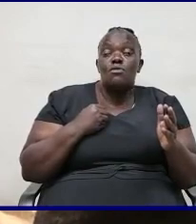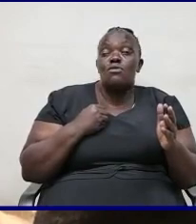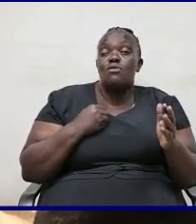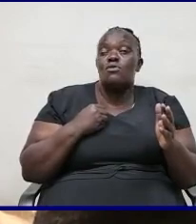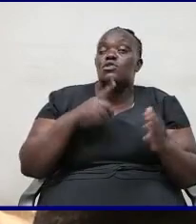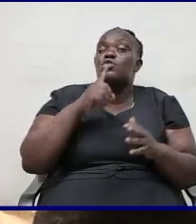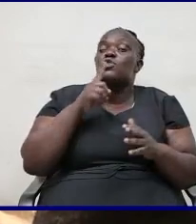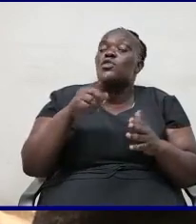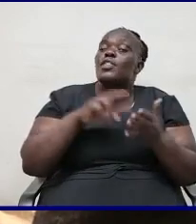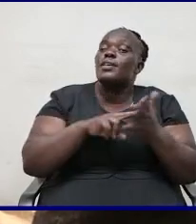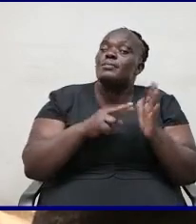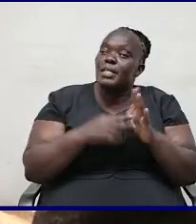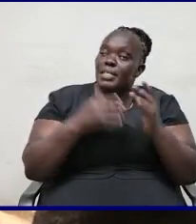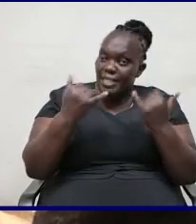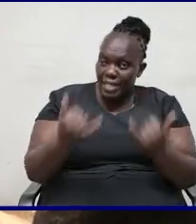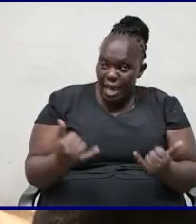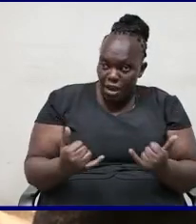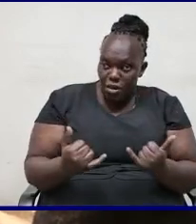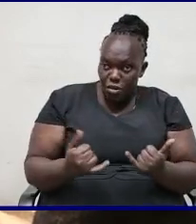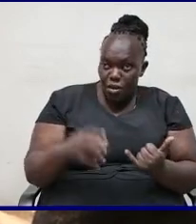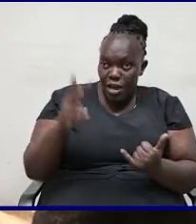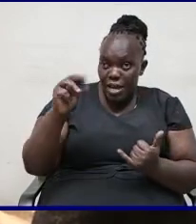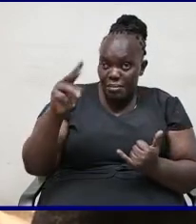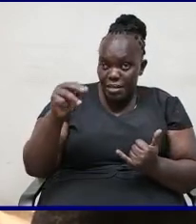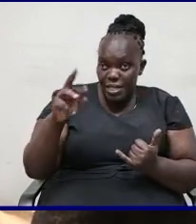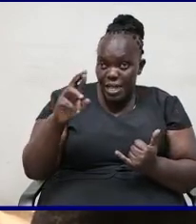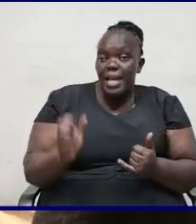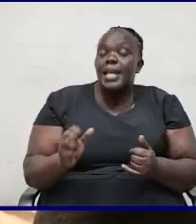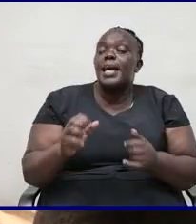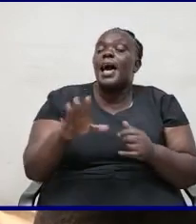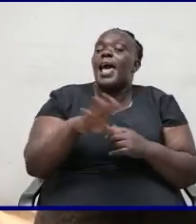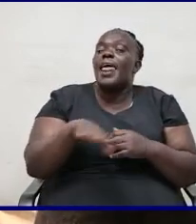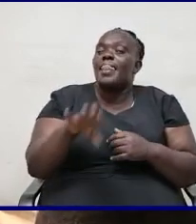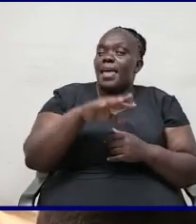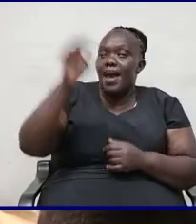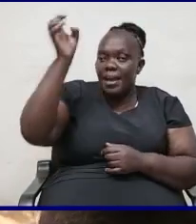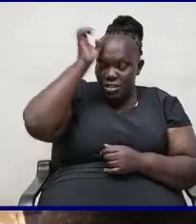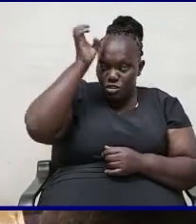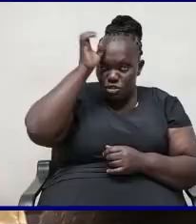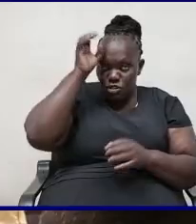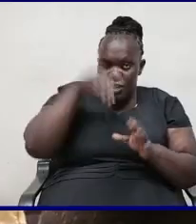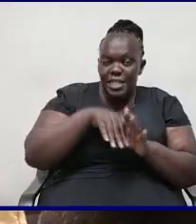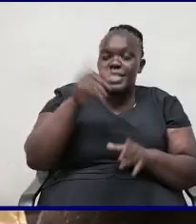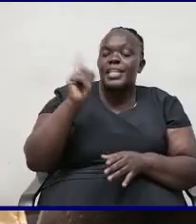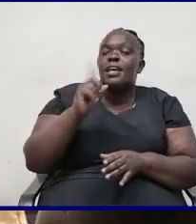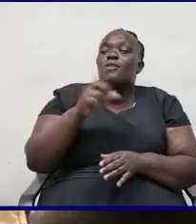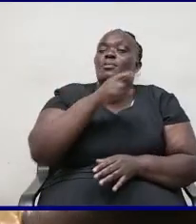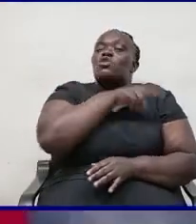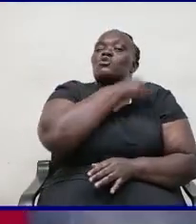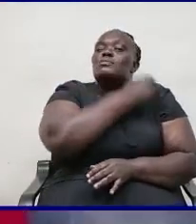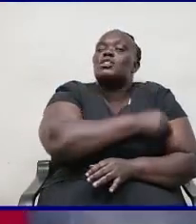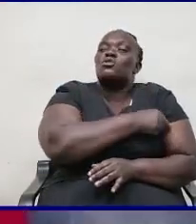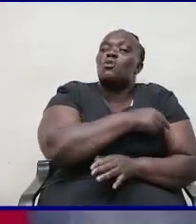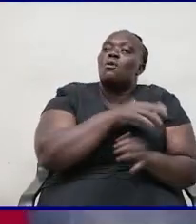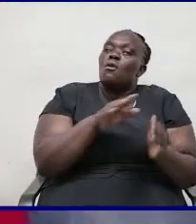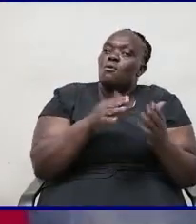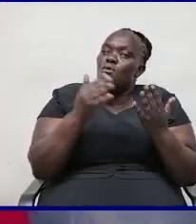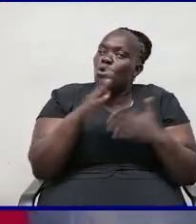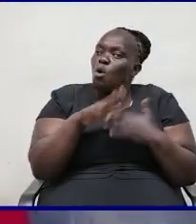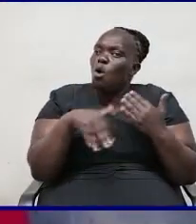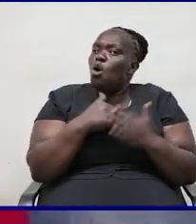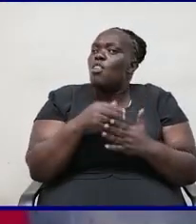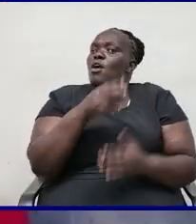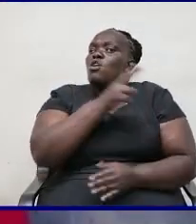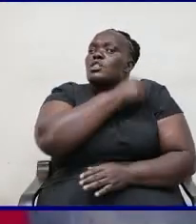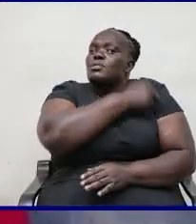yes. So that means like now MTRH around the Eldoret, or where in particular on Nairobi Hospital, is it? Basically, all